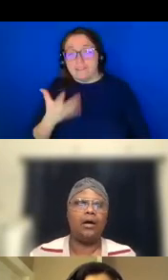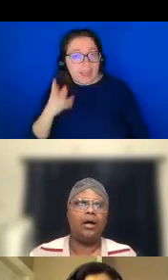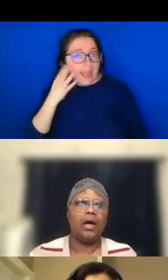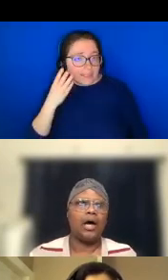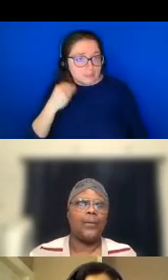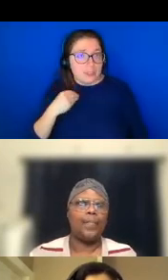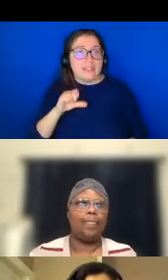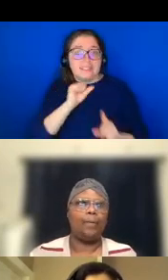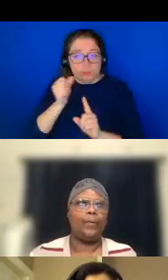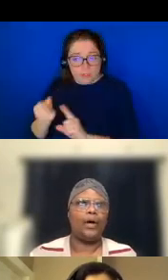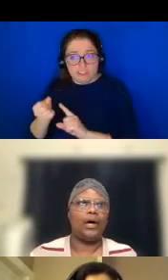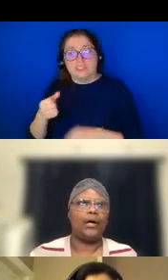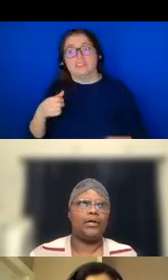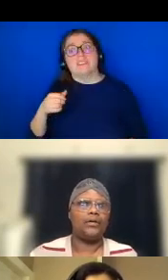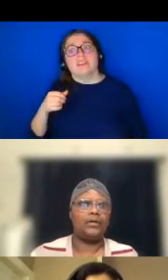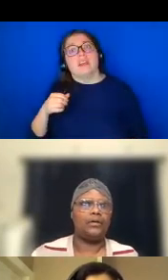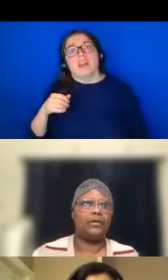where